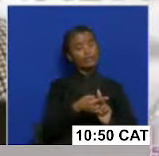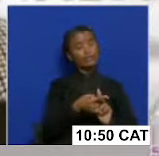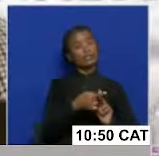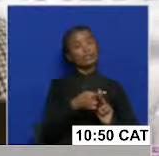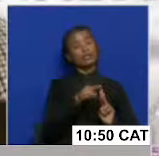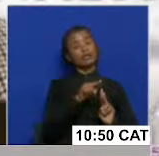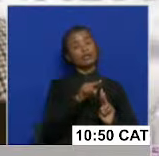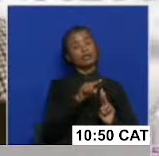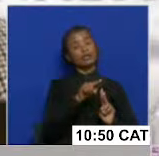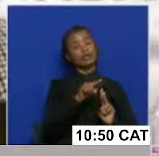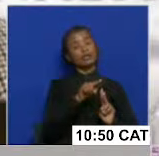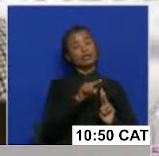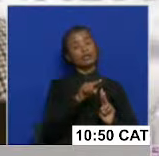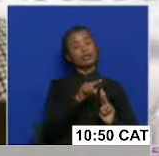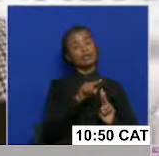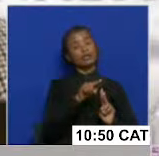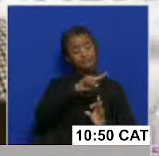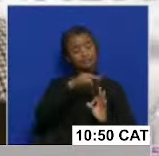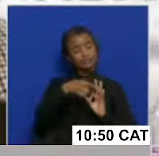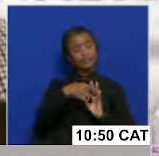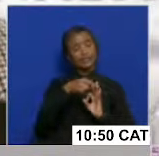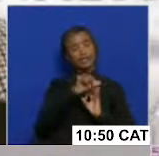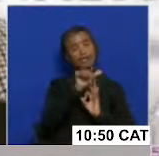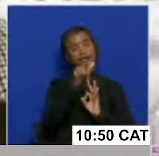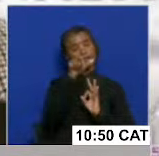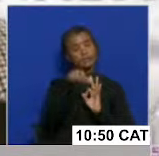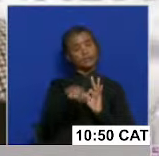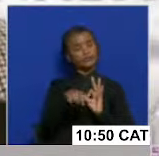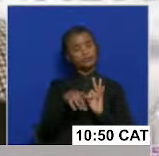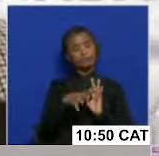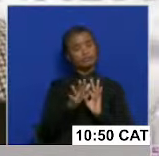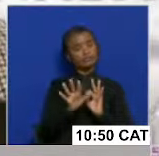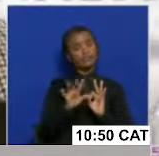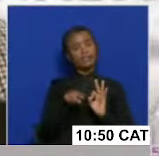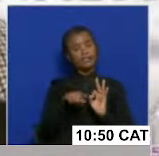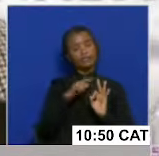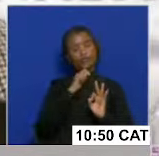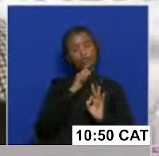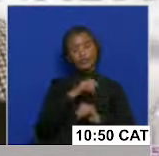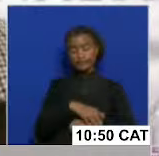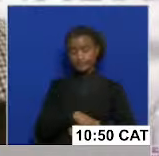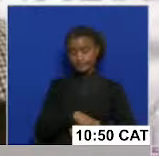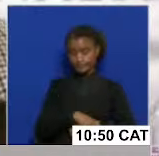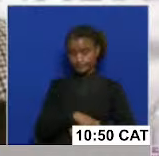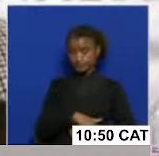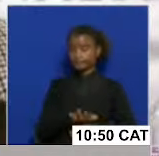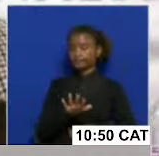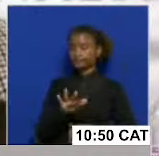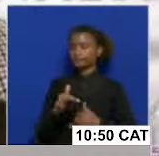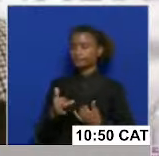And let me ask you about the use of the word recovery in paragraph 2. Do you see that?